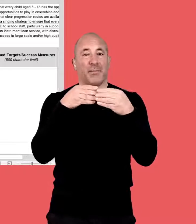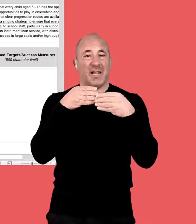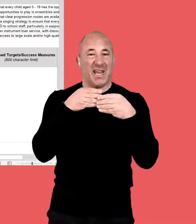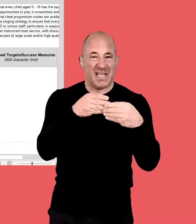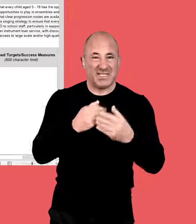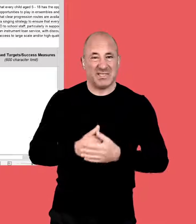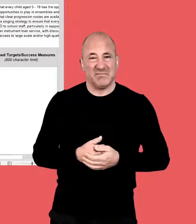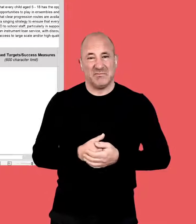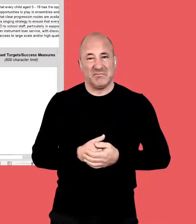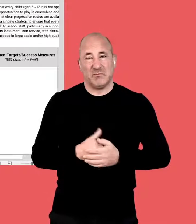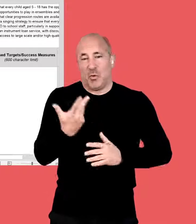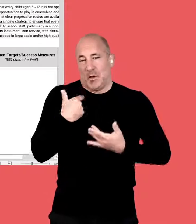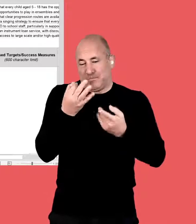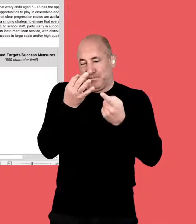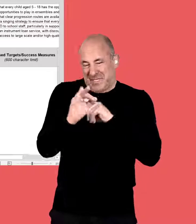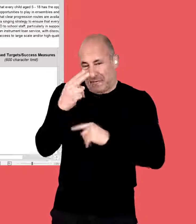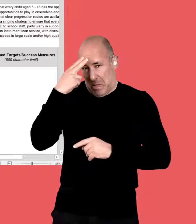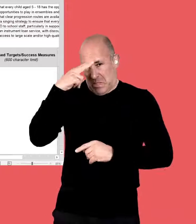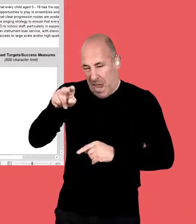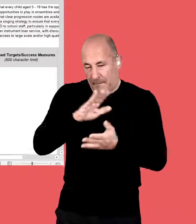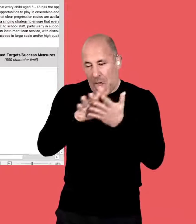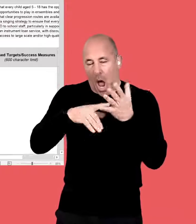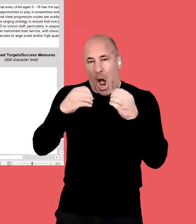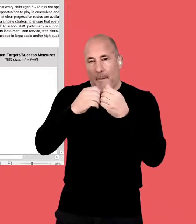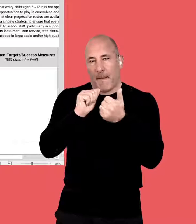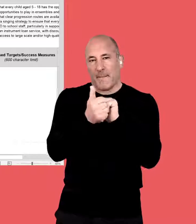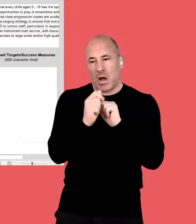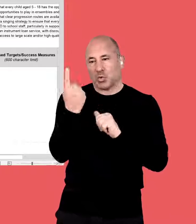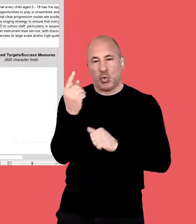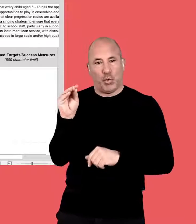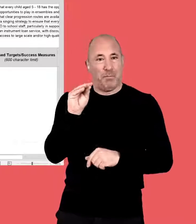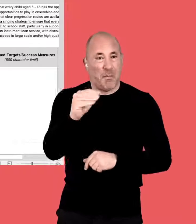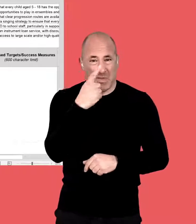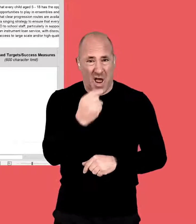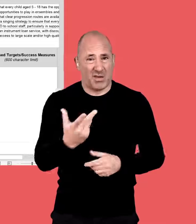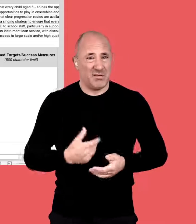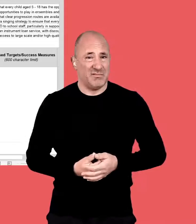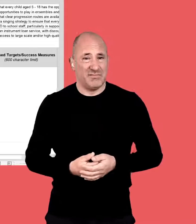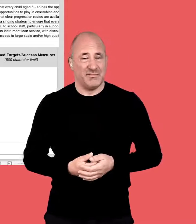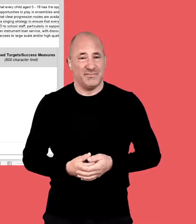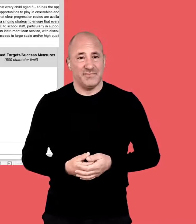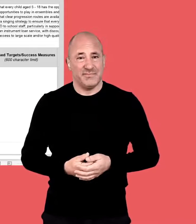hub lead or a specific named hub partner.